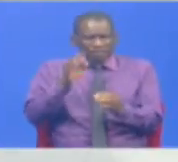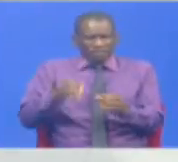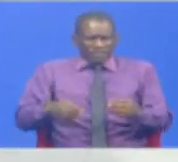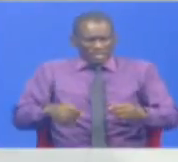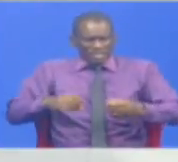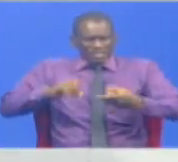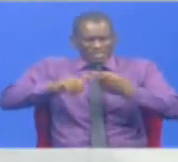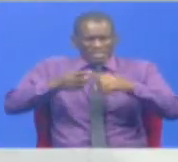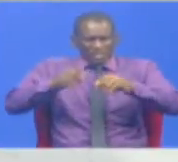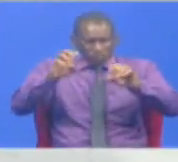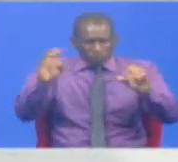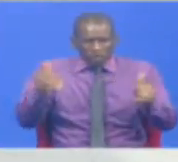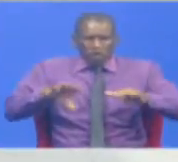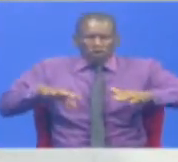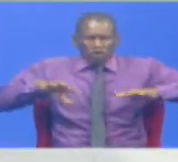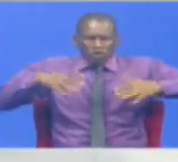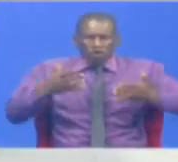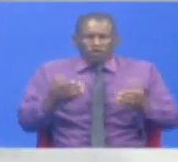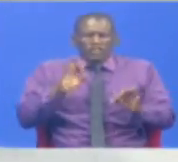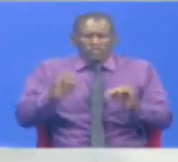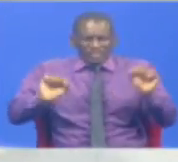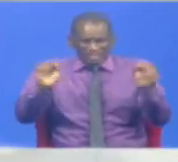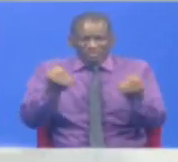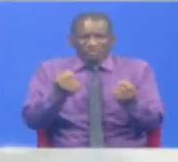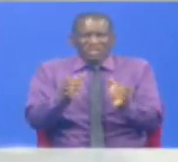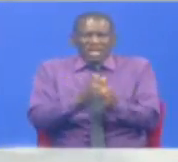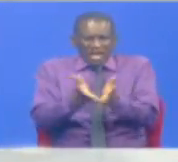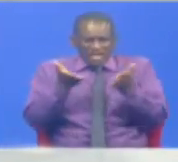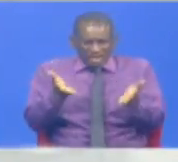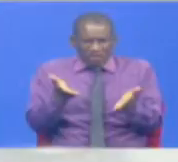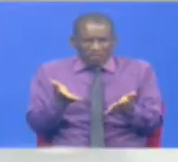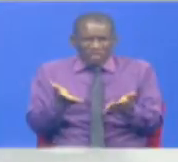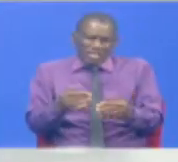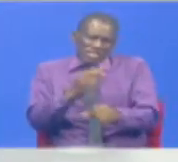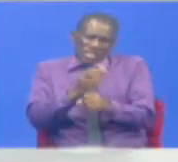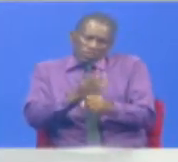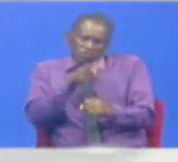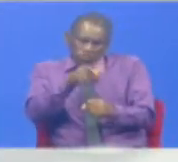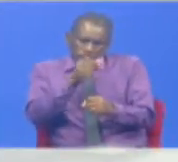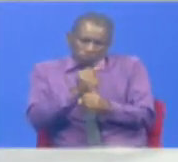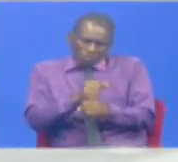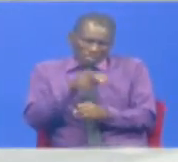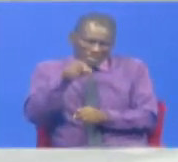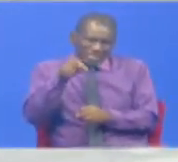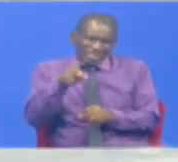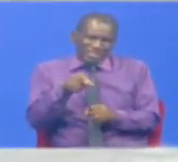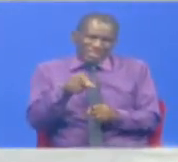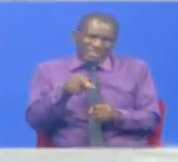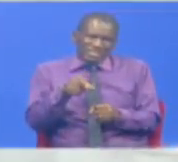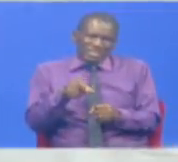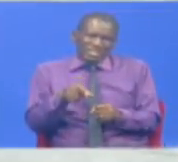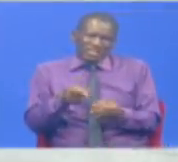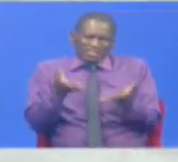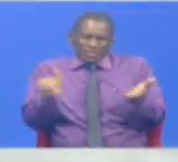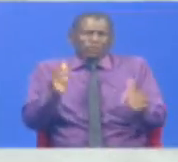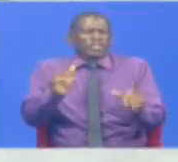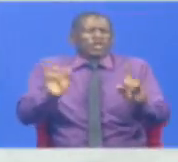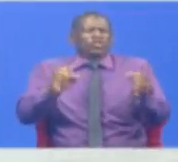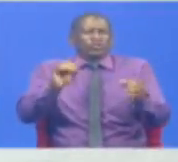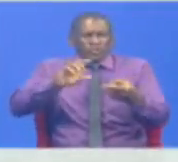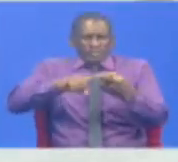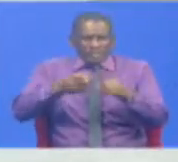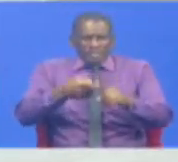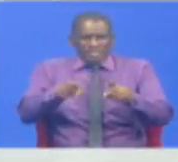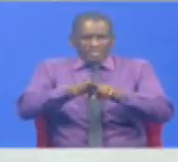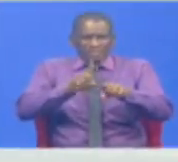their safetiness, and then now they are being used to create these substandard products? However, the